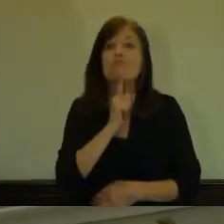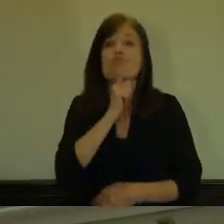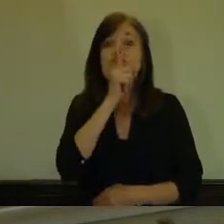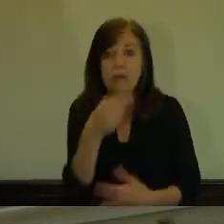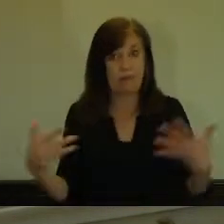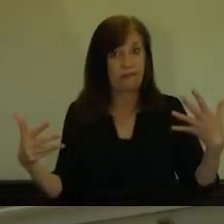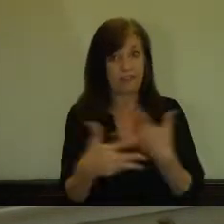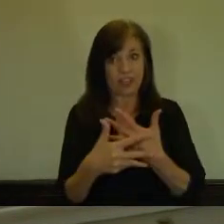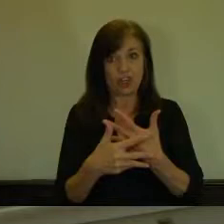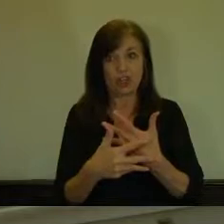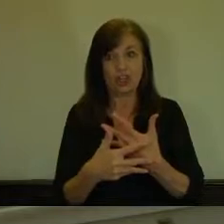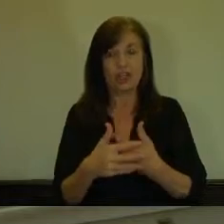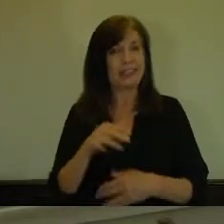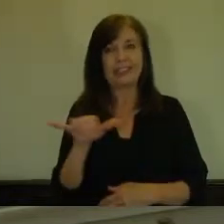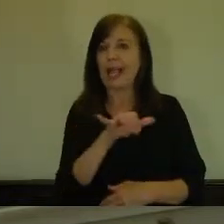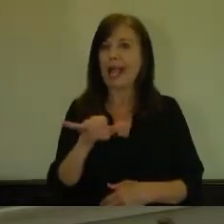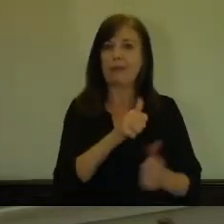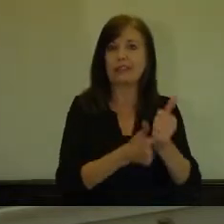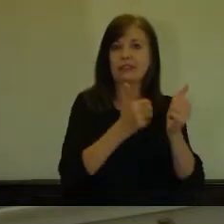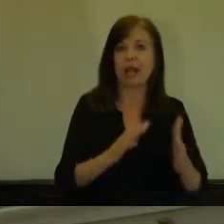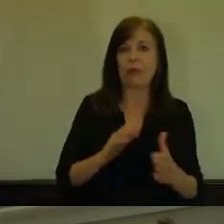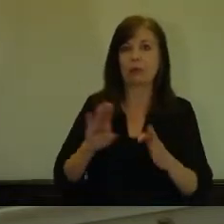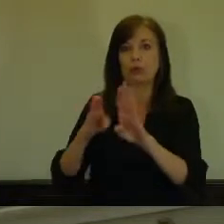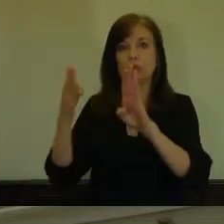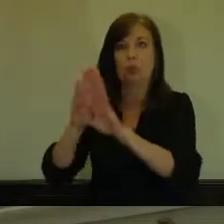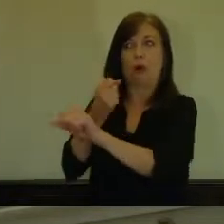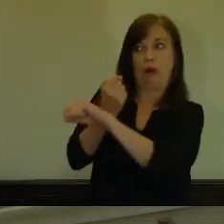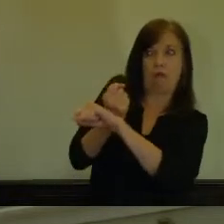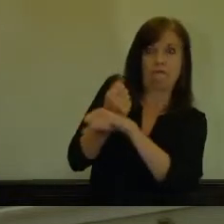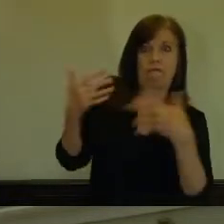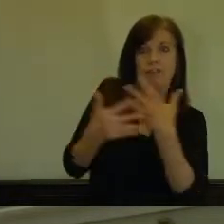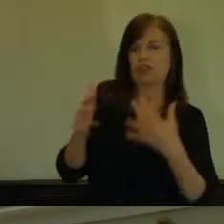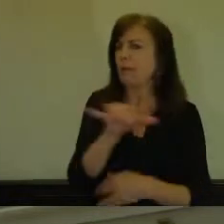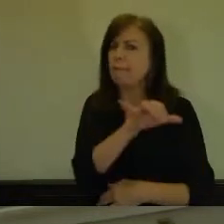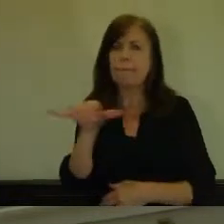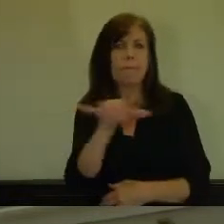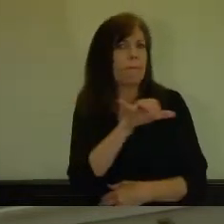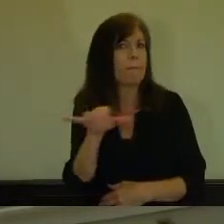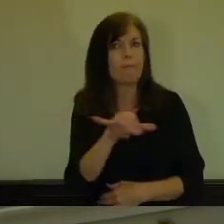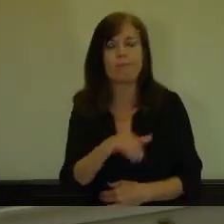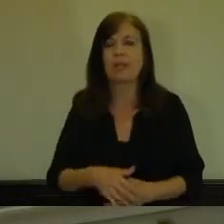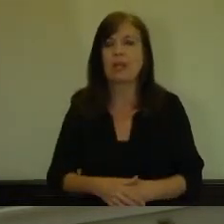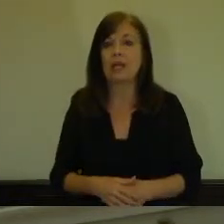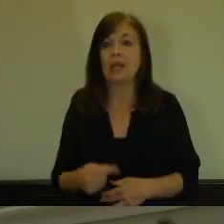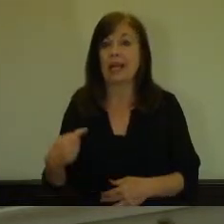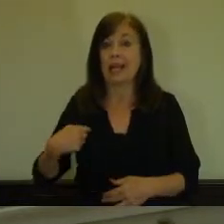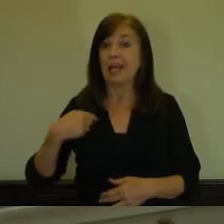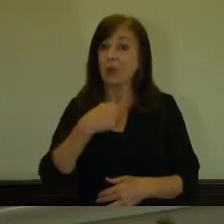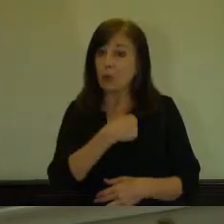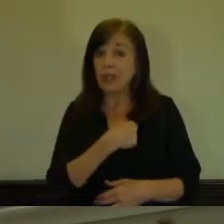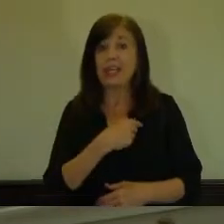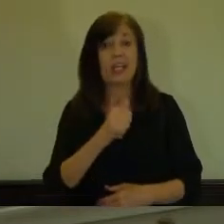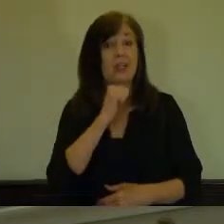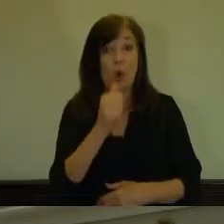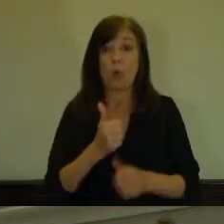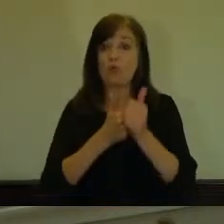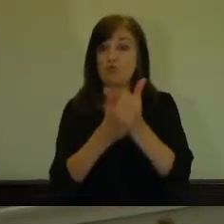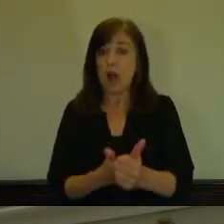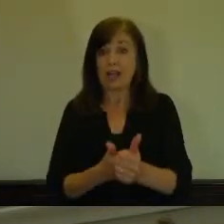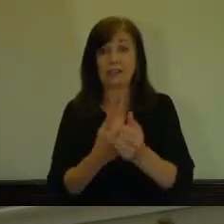fear behind a locked door, especially if we don't continue to practice safe